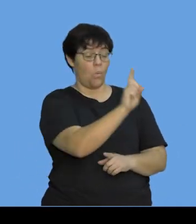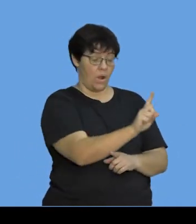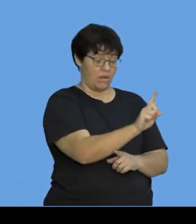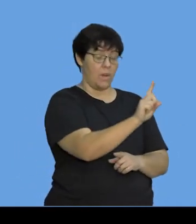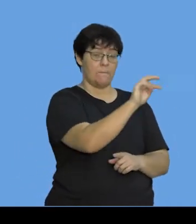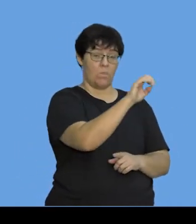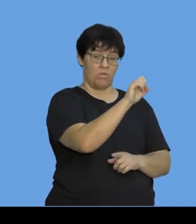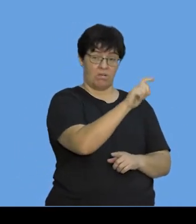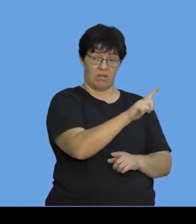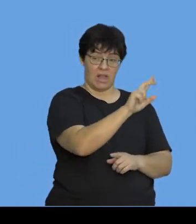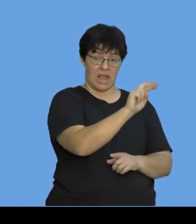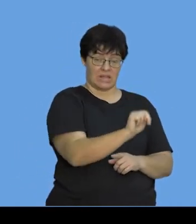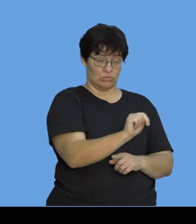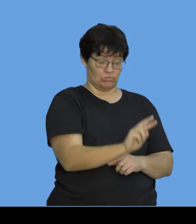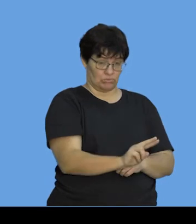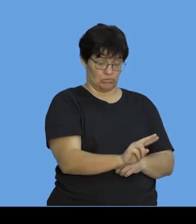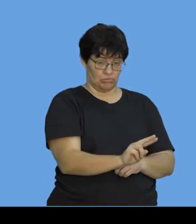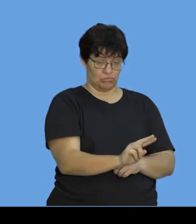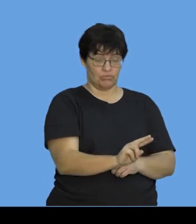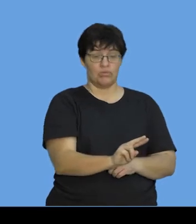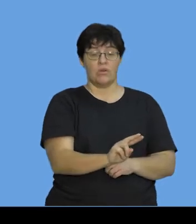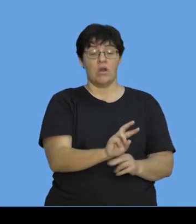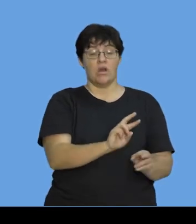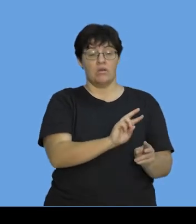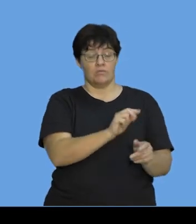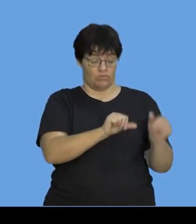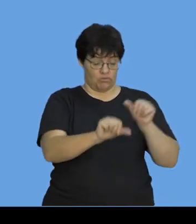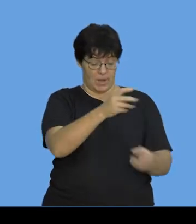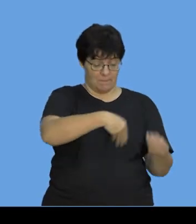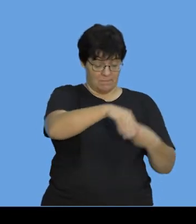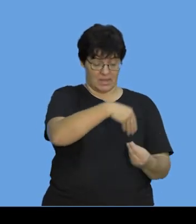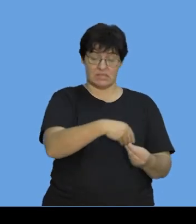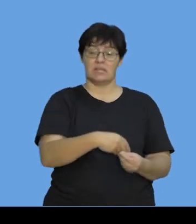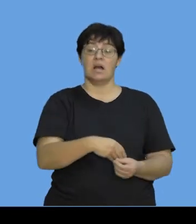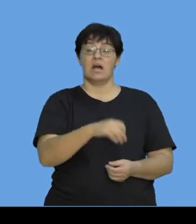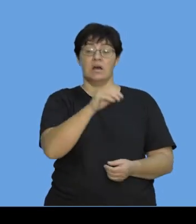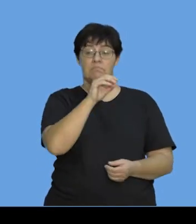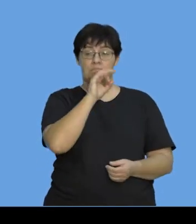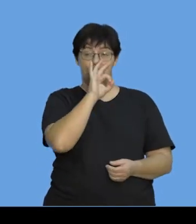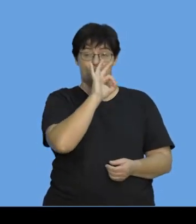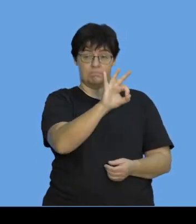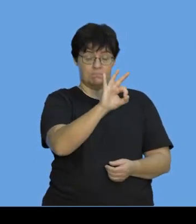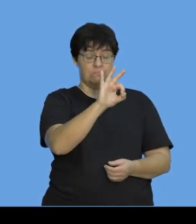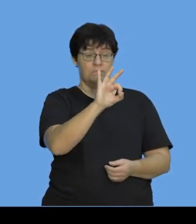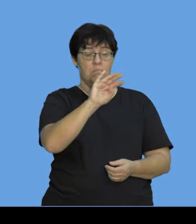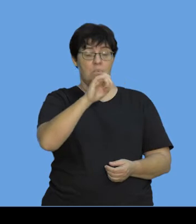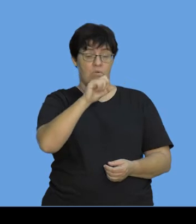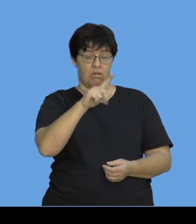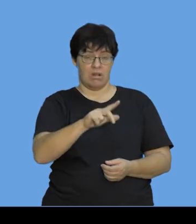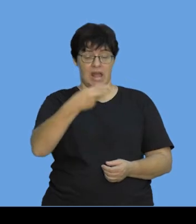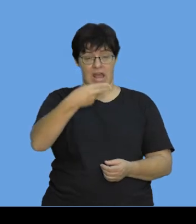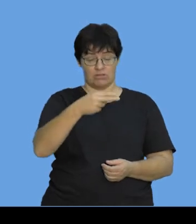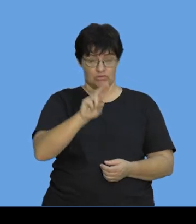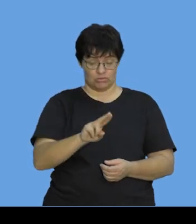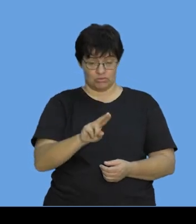nitrogen gas reacts with 3 moles of hydrogen gas to give us 2 moles of ammonia. So